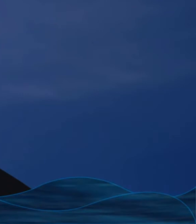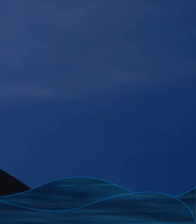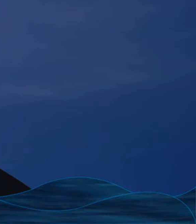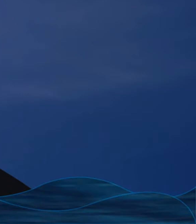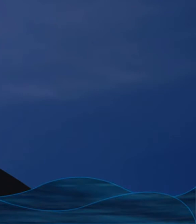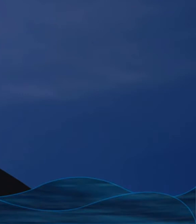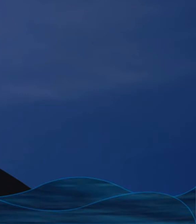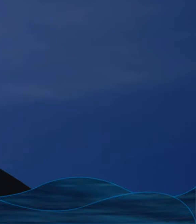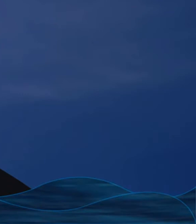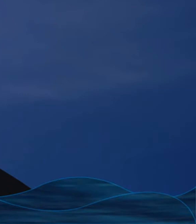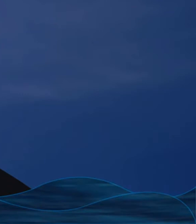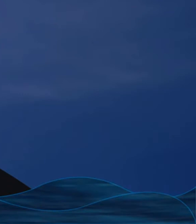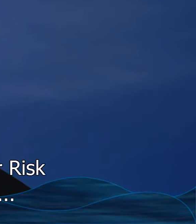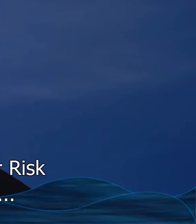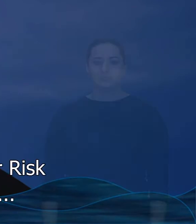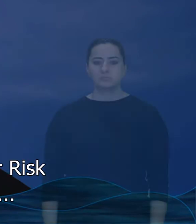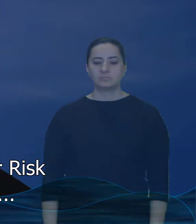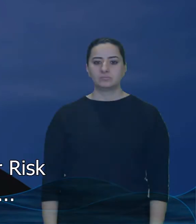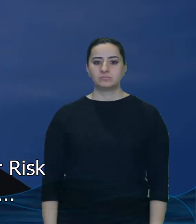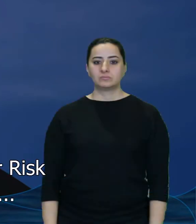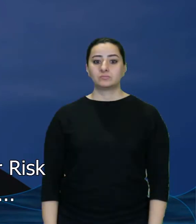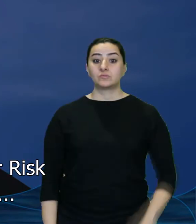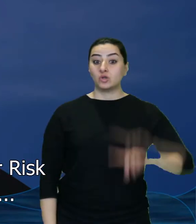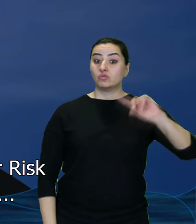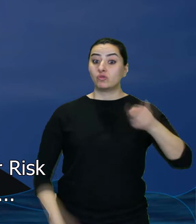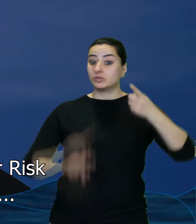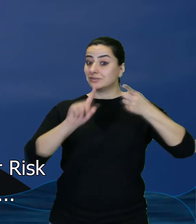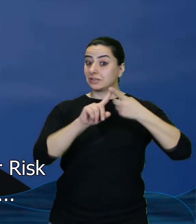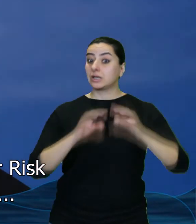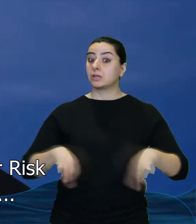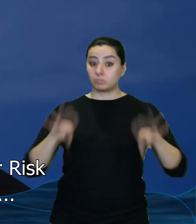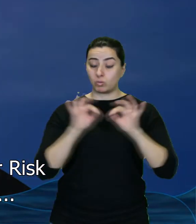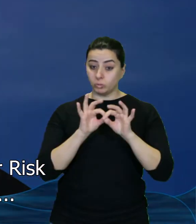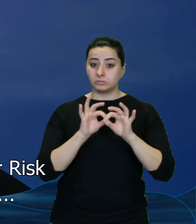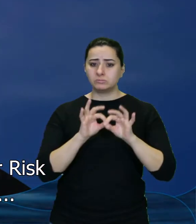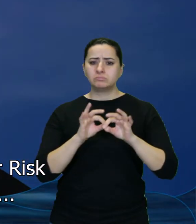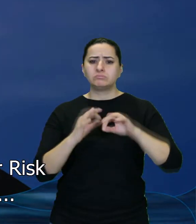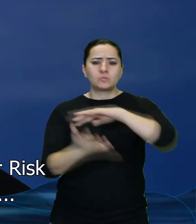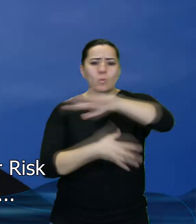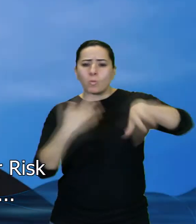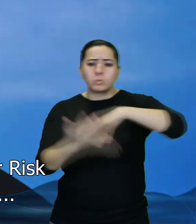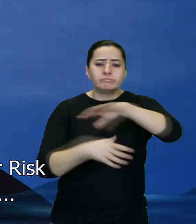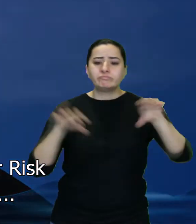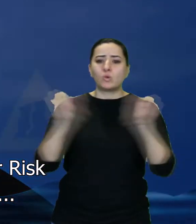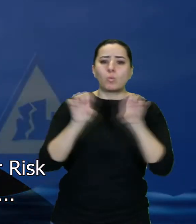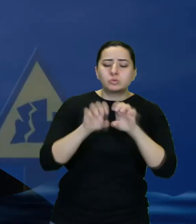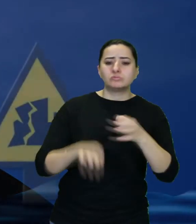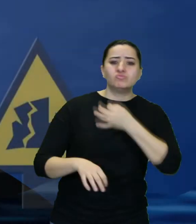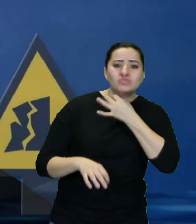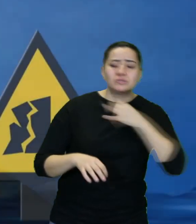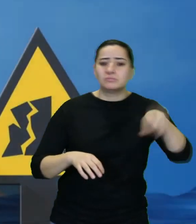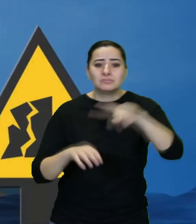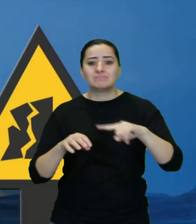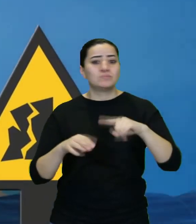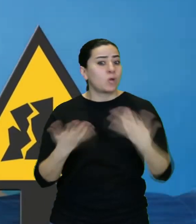signs related to kinds of disaster predictions. Priority 1. Understanding disaster risk is about ensuring that policies and practices